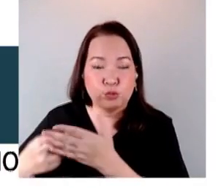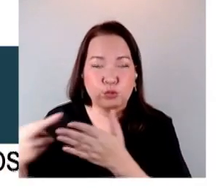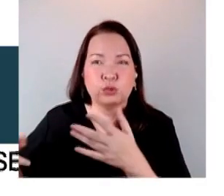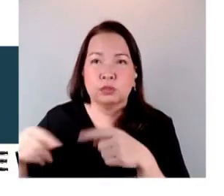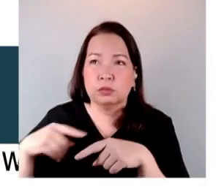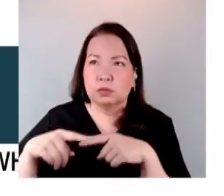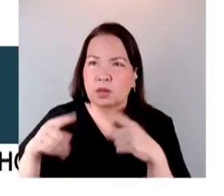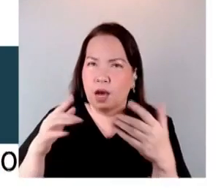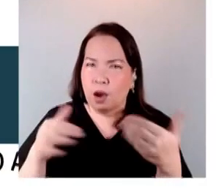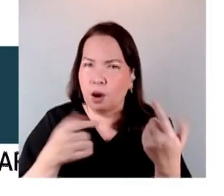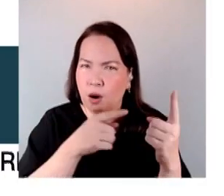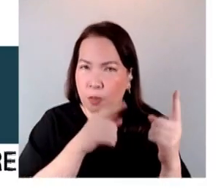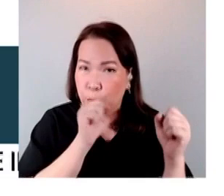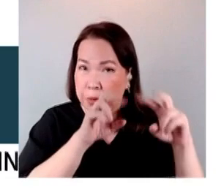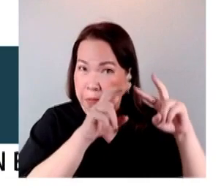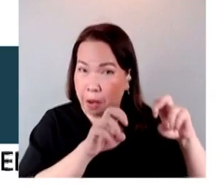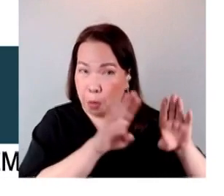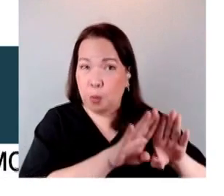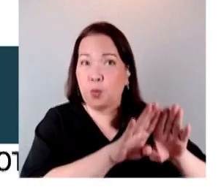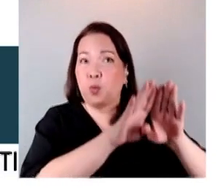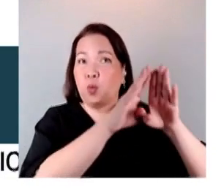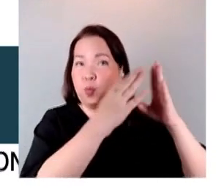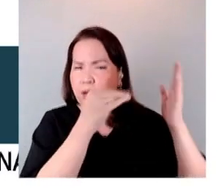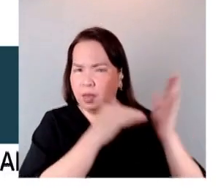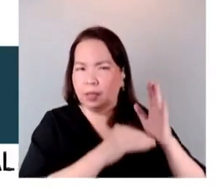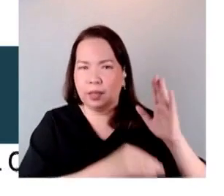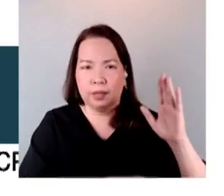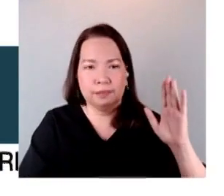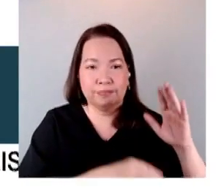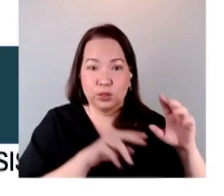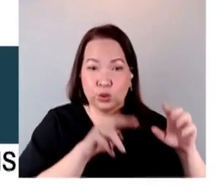the obligations, Attorney Carranza?